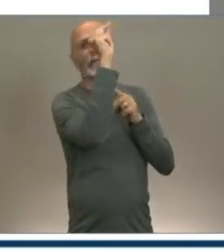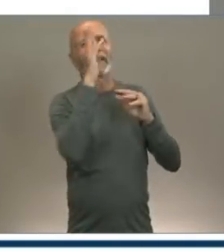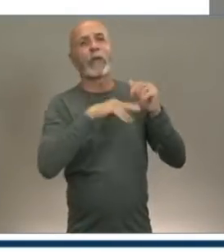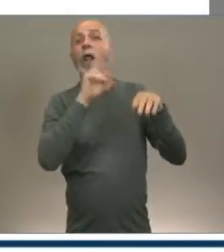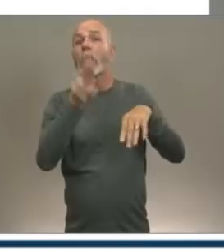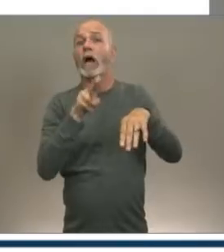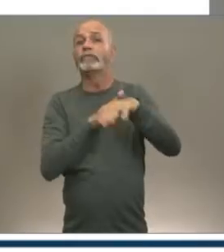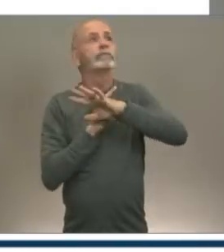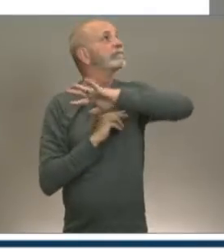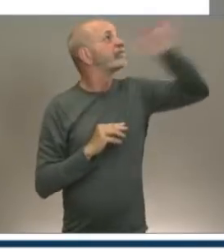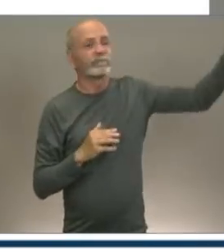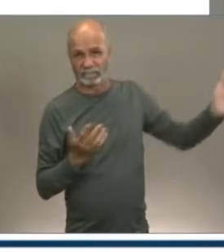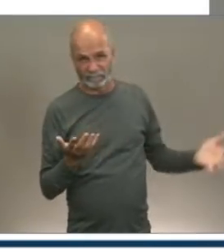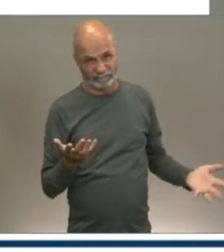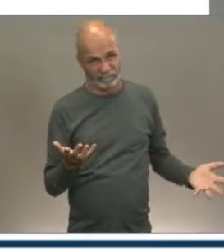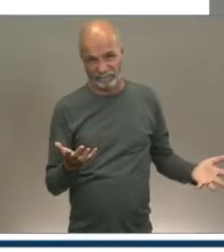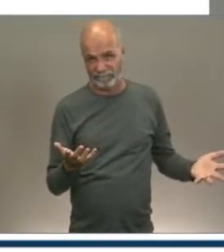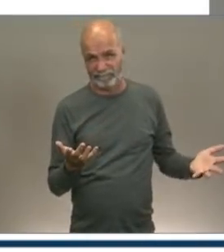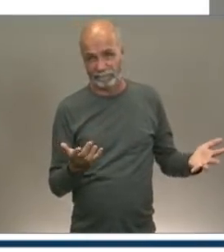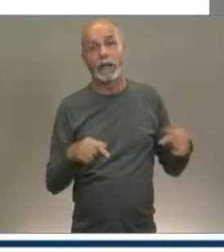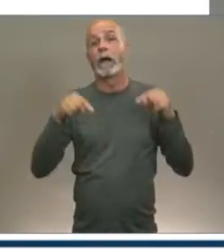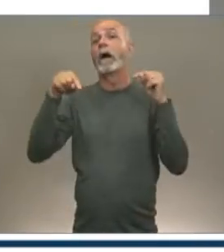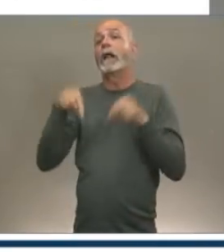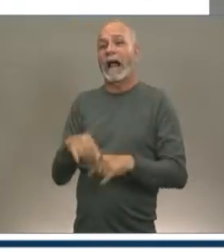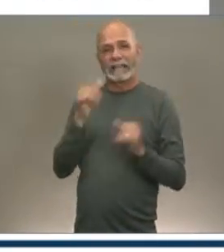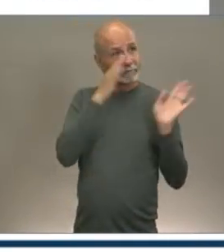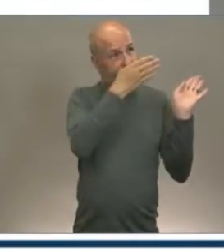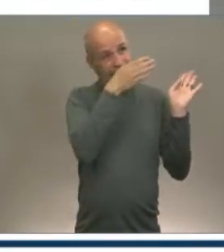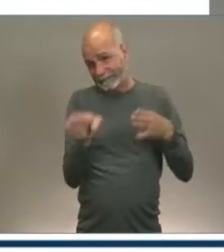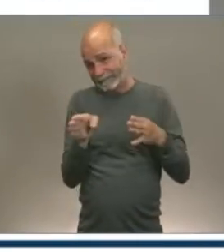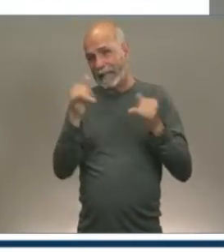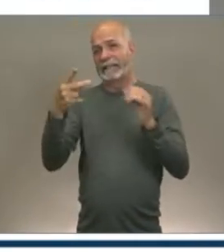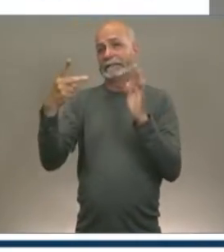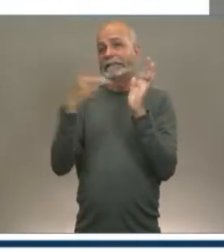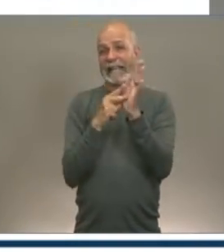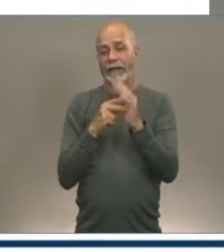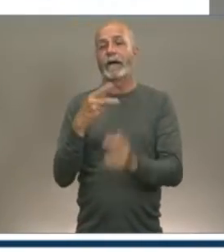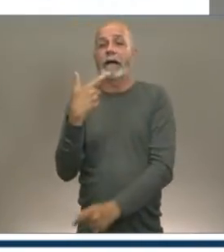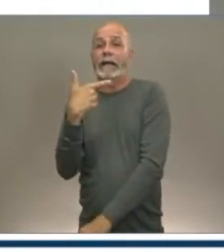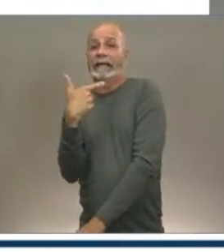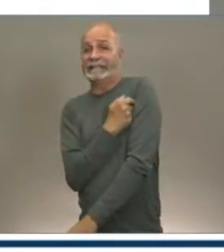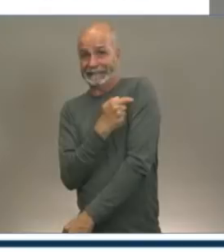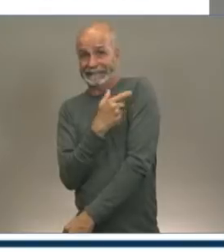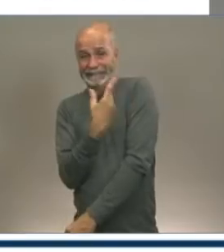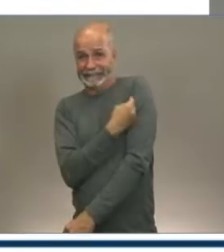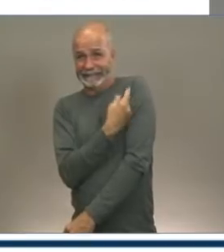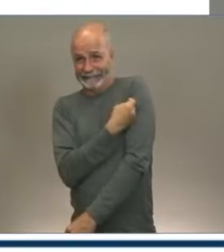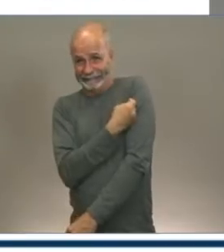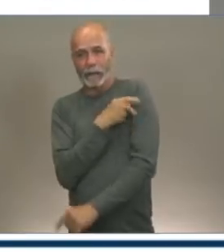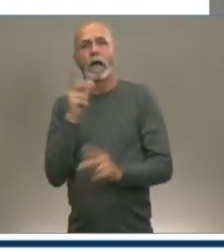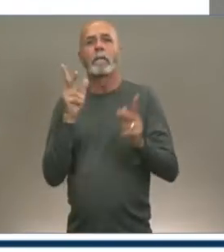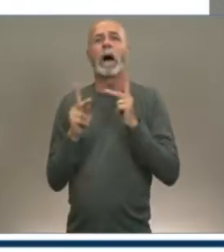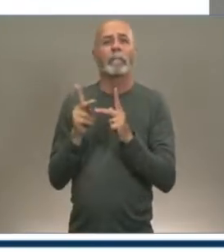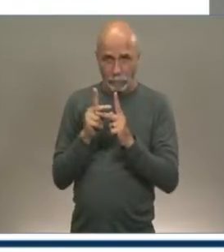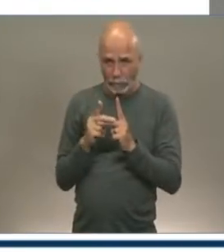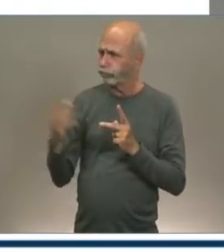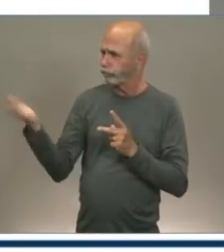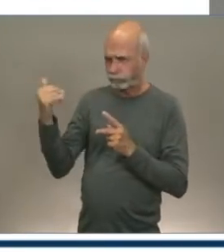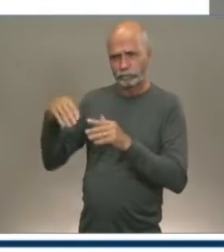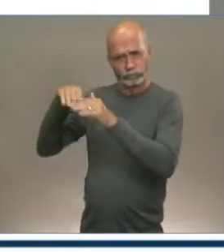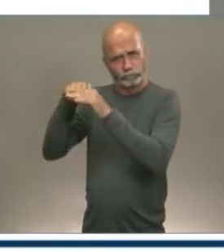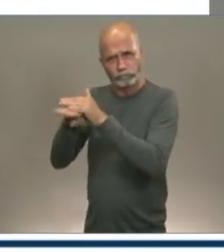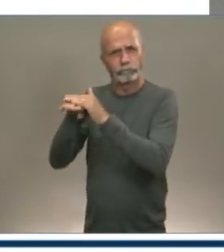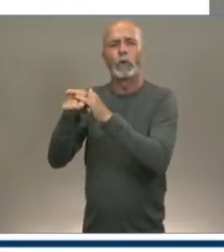doses, we're also getting more focused on the second doses. We are now inviting people to schedule their second dose appointments